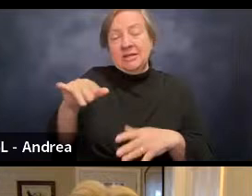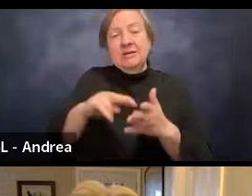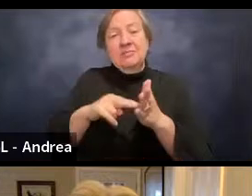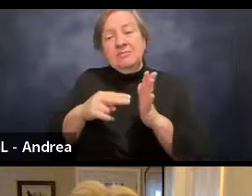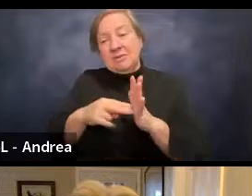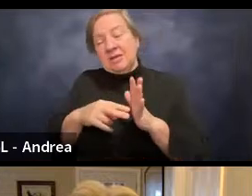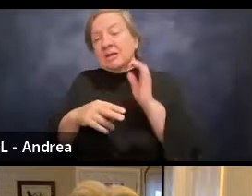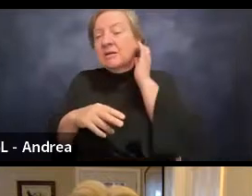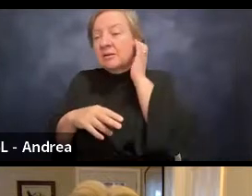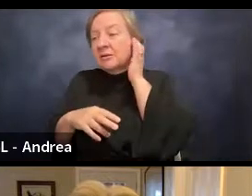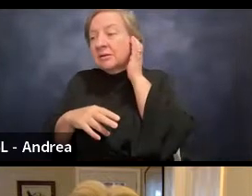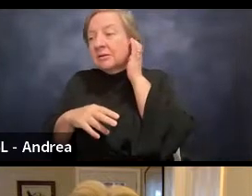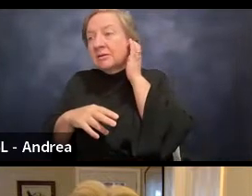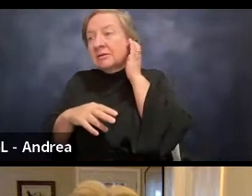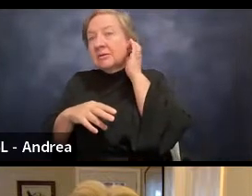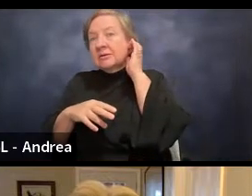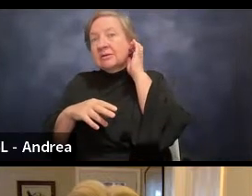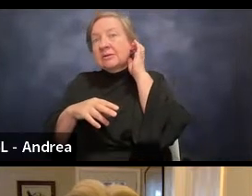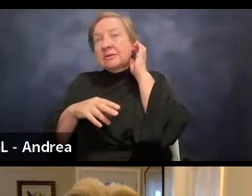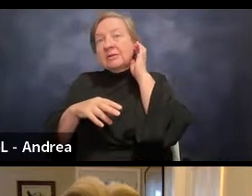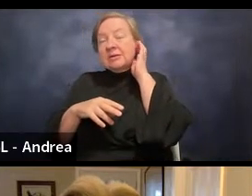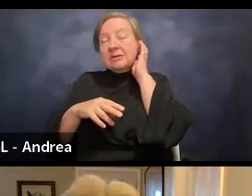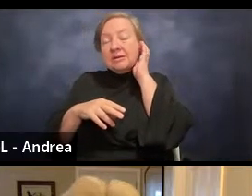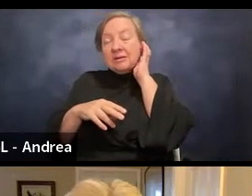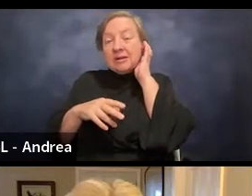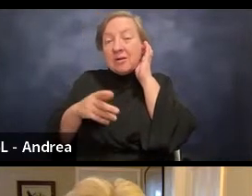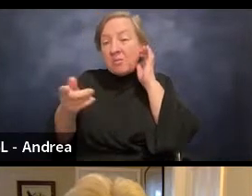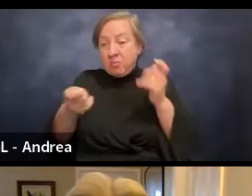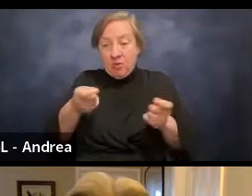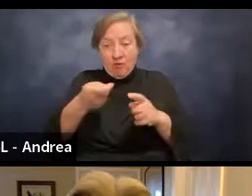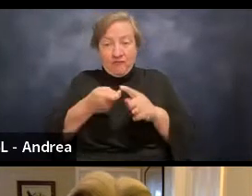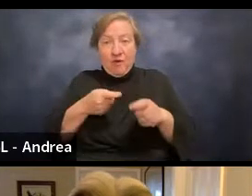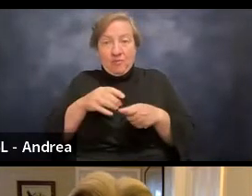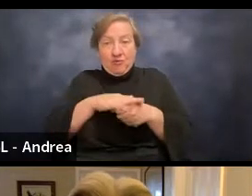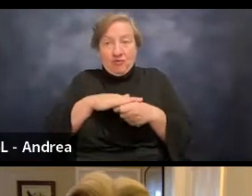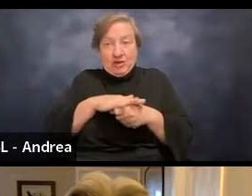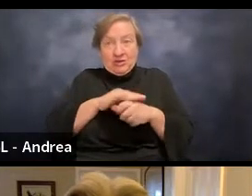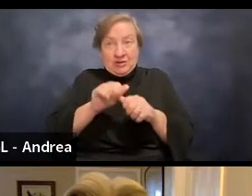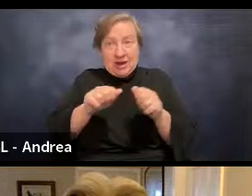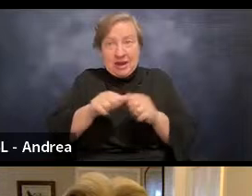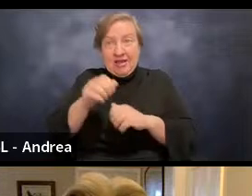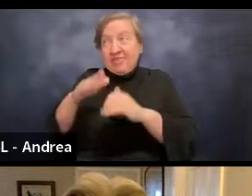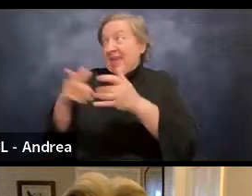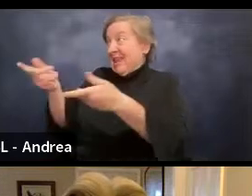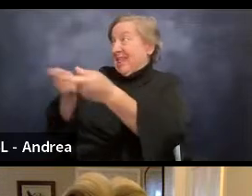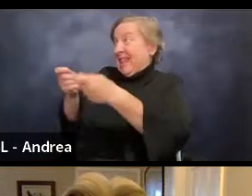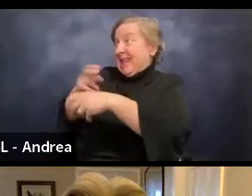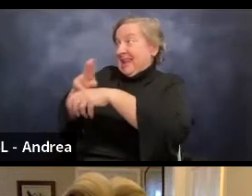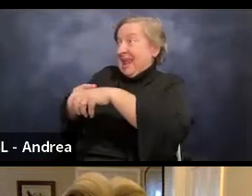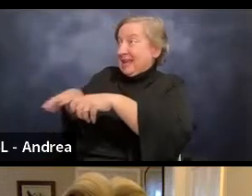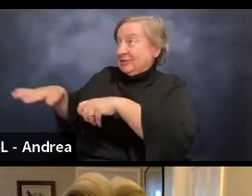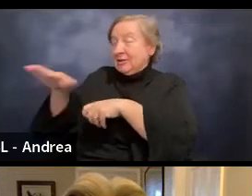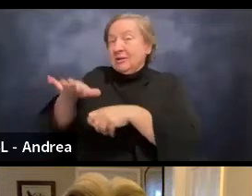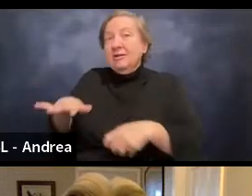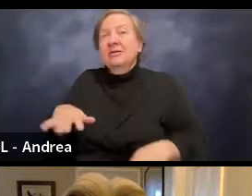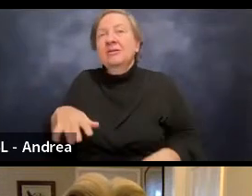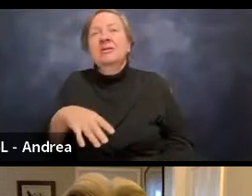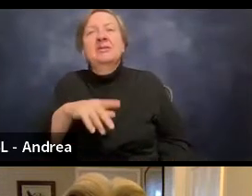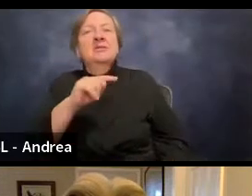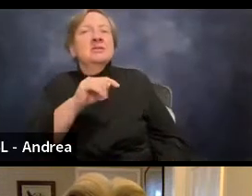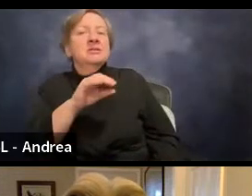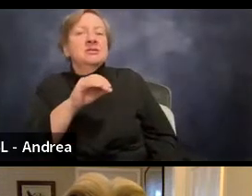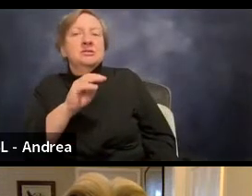the regional area versus pulling in nationally. Well, I feel like there's a distinction